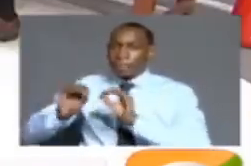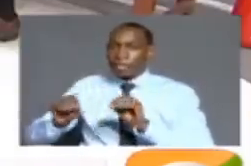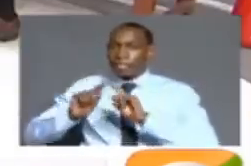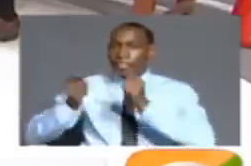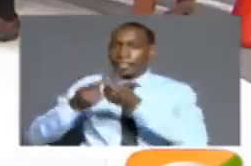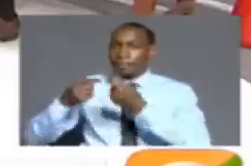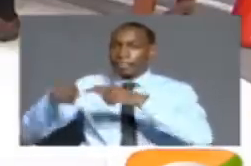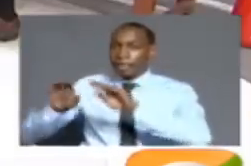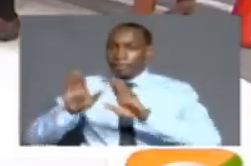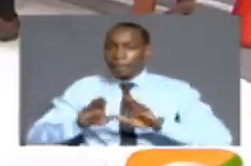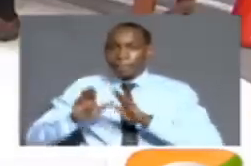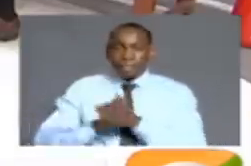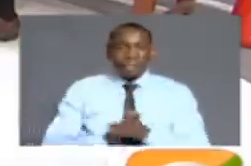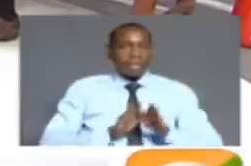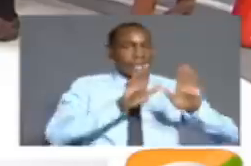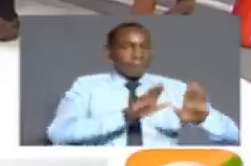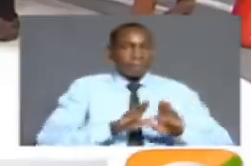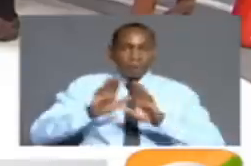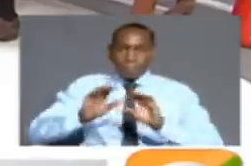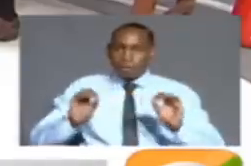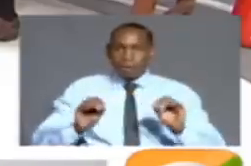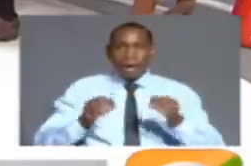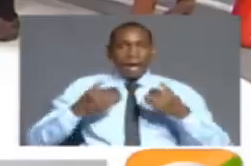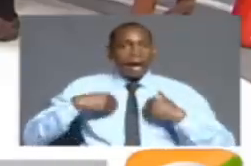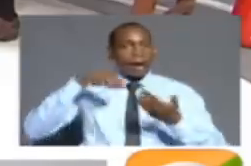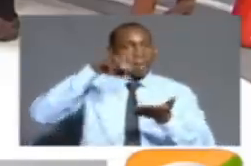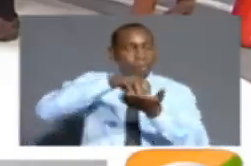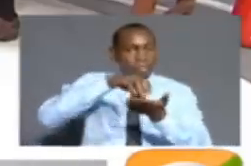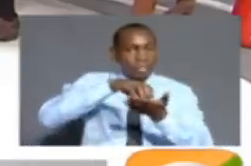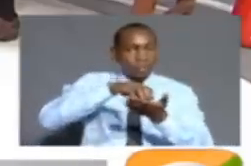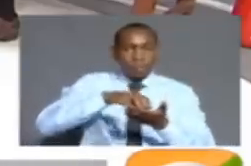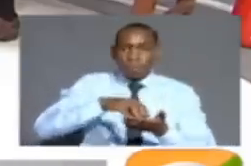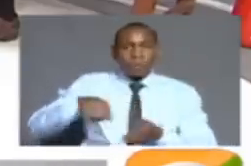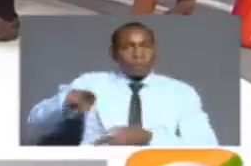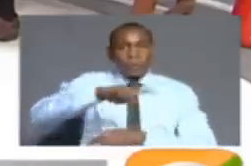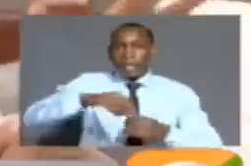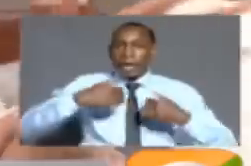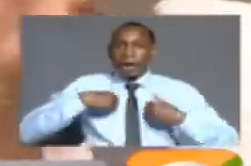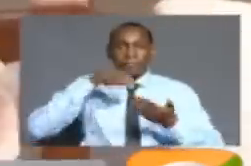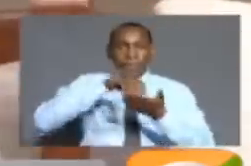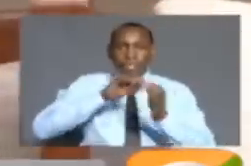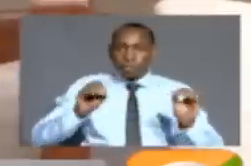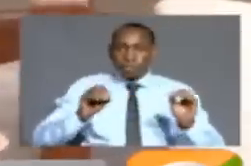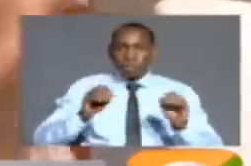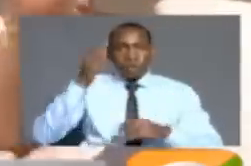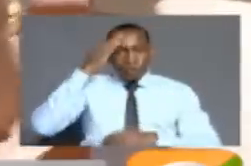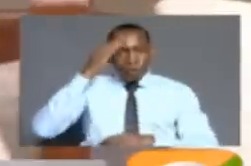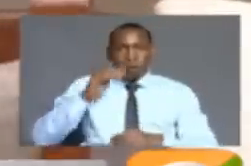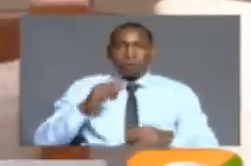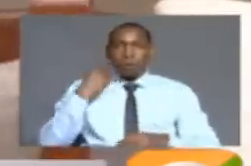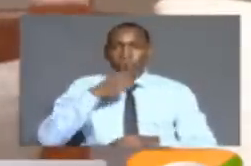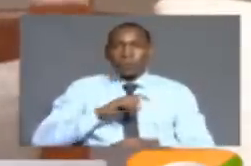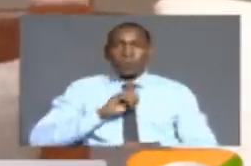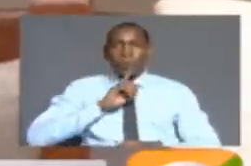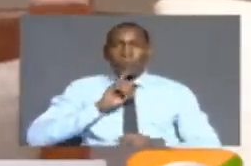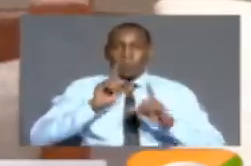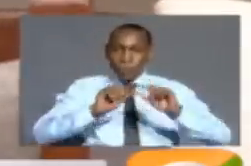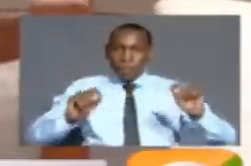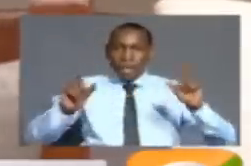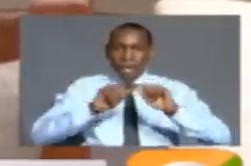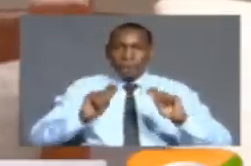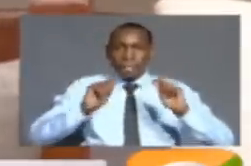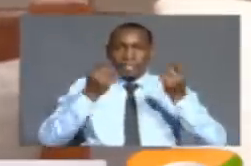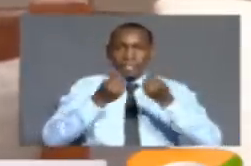Nobody's campaigning, Jeff. Have you taken a position on this, Jeff? You have. No, we have not. You know who talks about Tanga Tanga and campaigning? Whoa. The